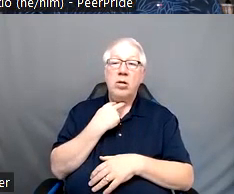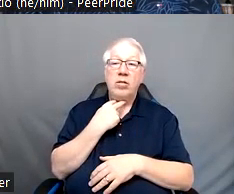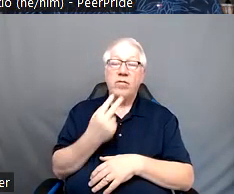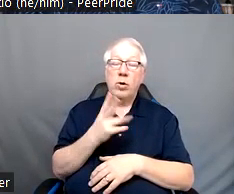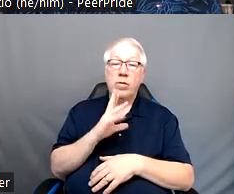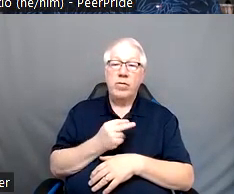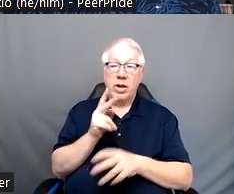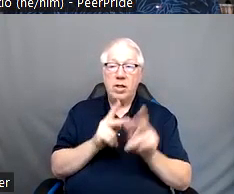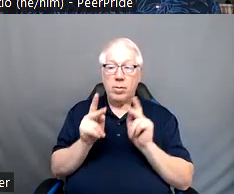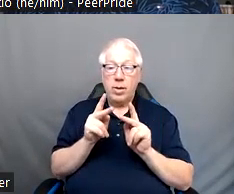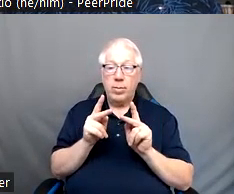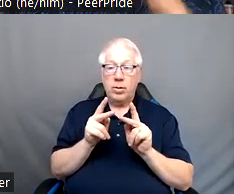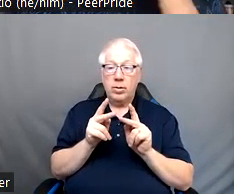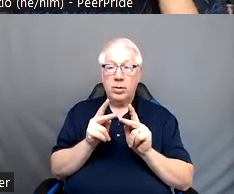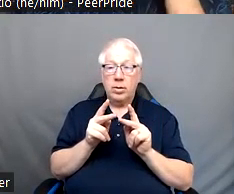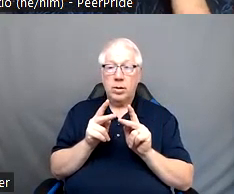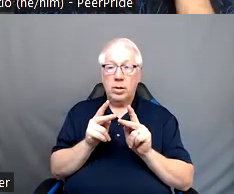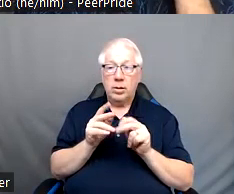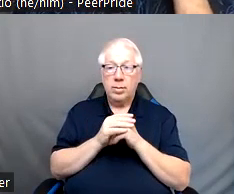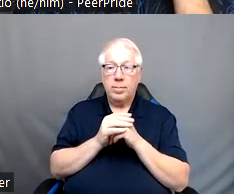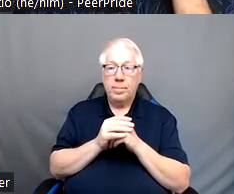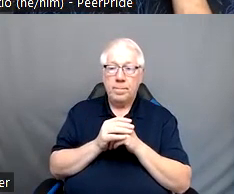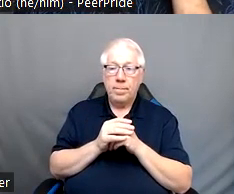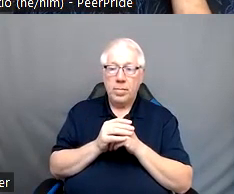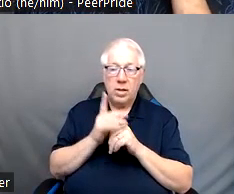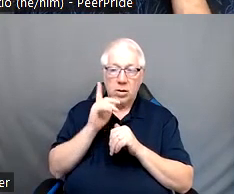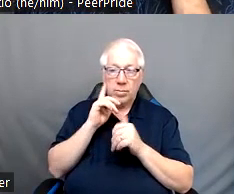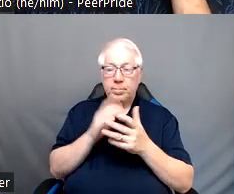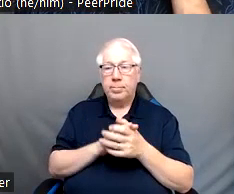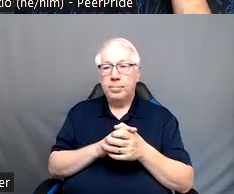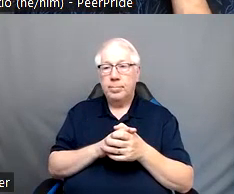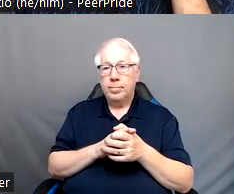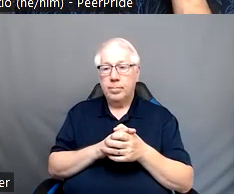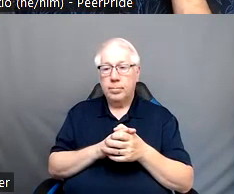of color are centered in the work that you do?